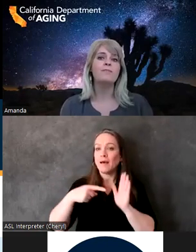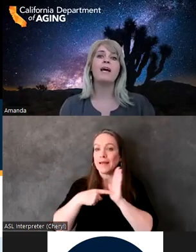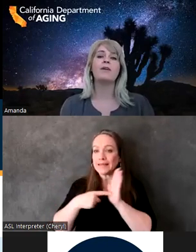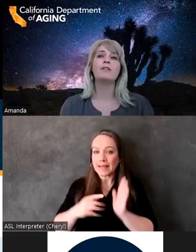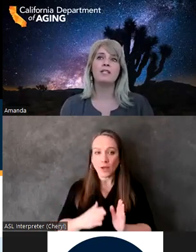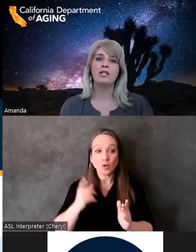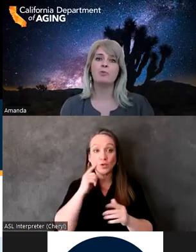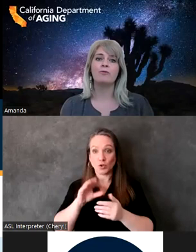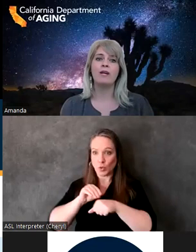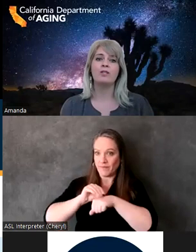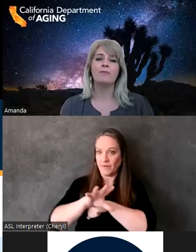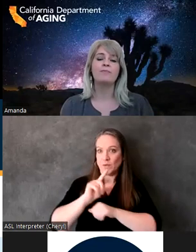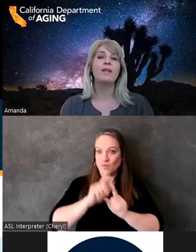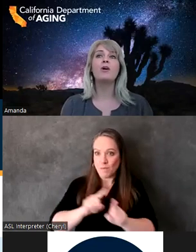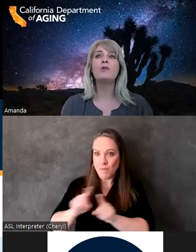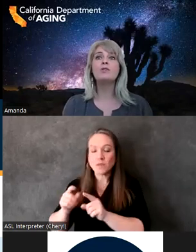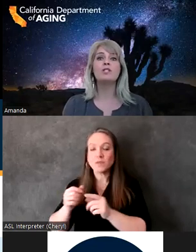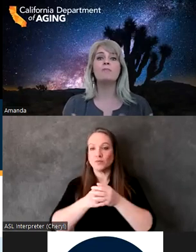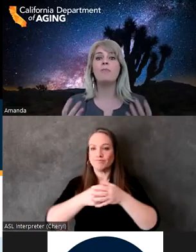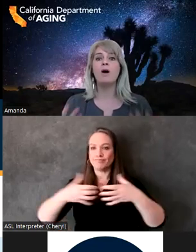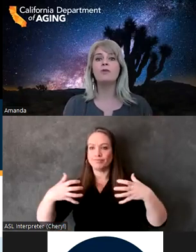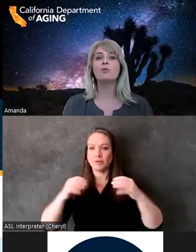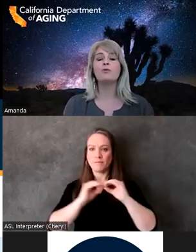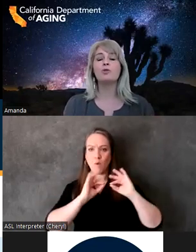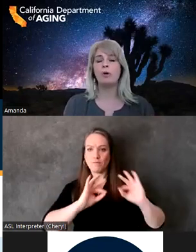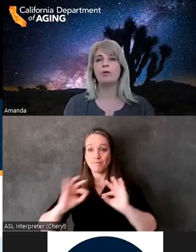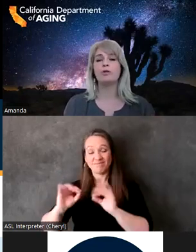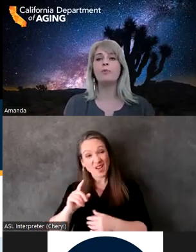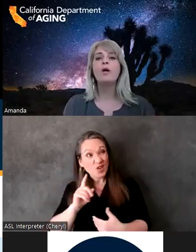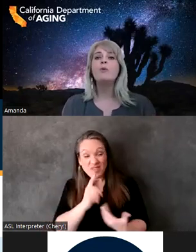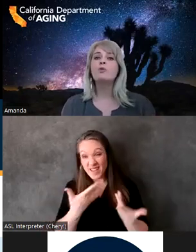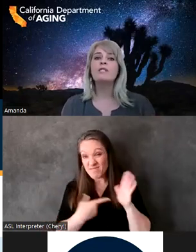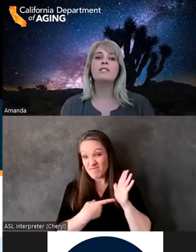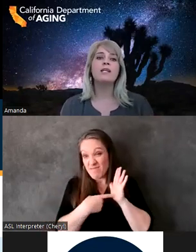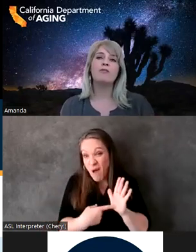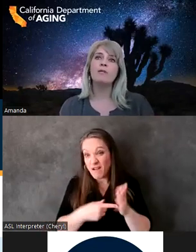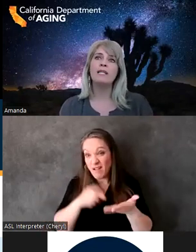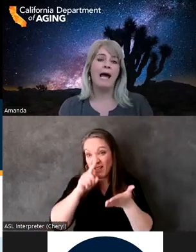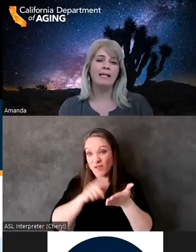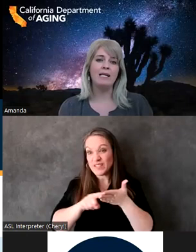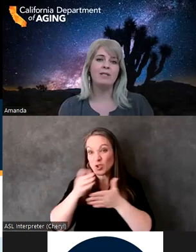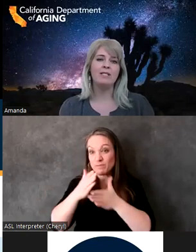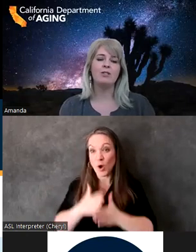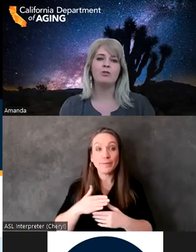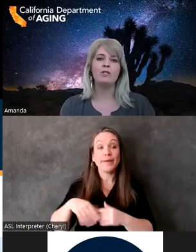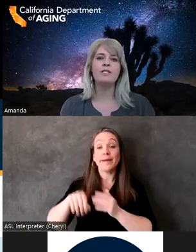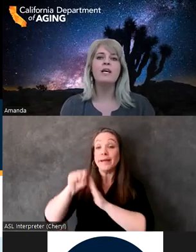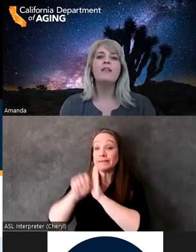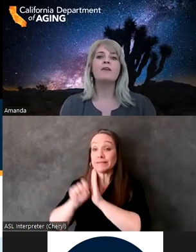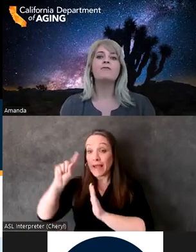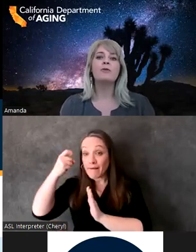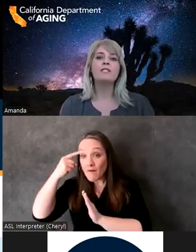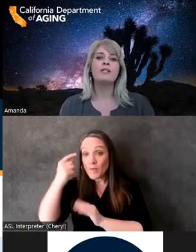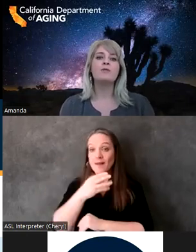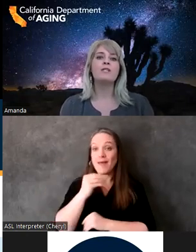reports and our data dashboard for aging, and also to just model a research partnership between state government and academic institutions